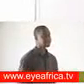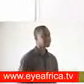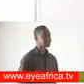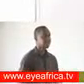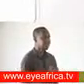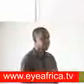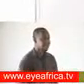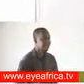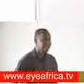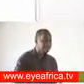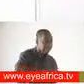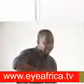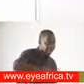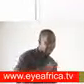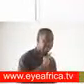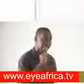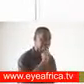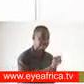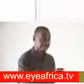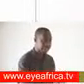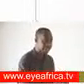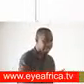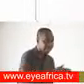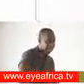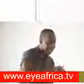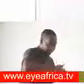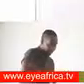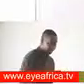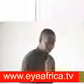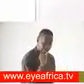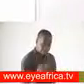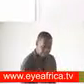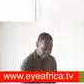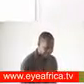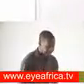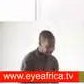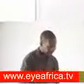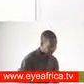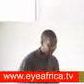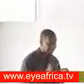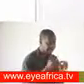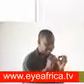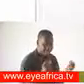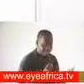The writer's address, as it is said, is the address of the person that is writing the letter.